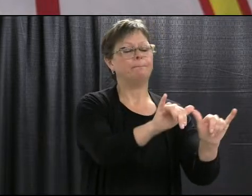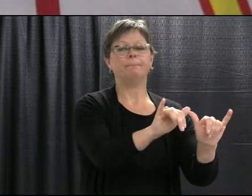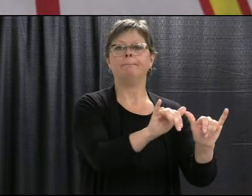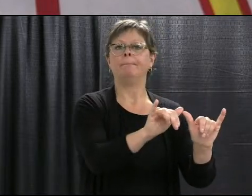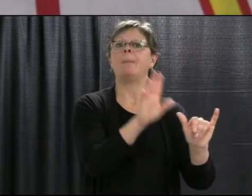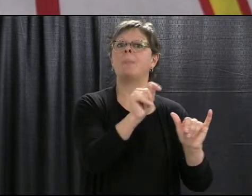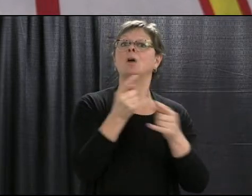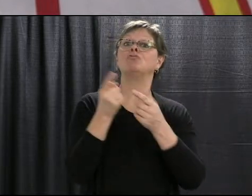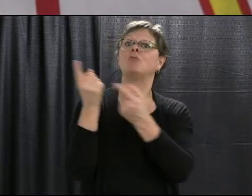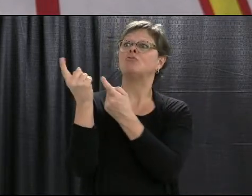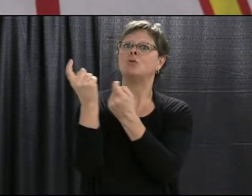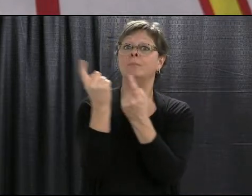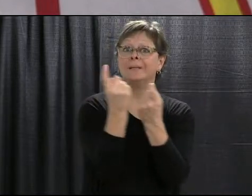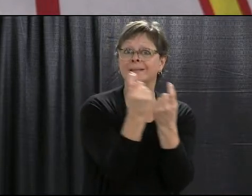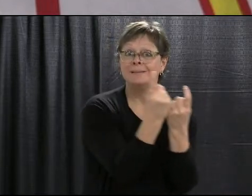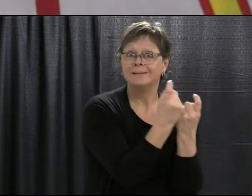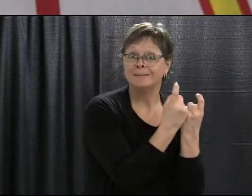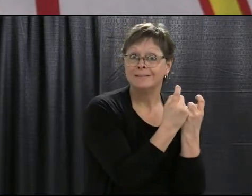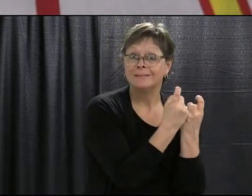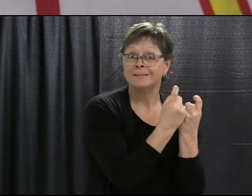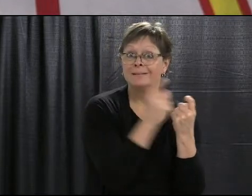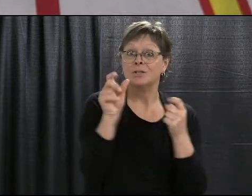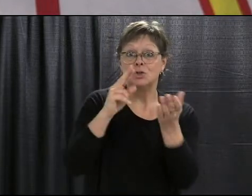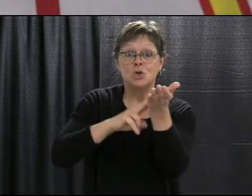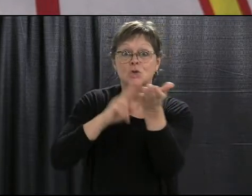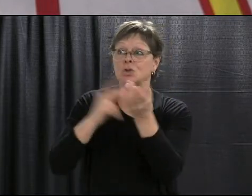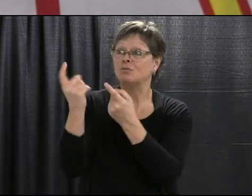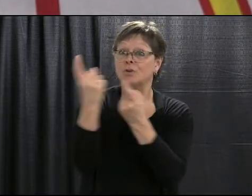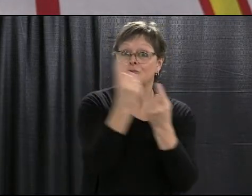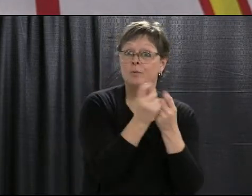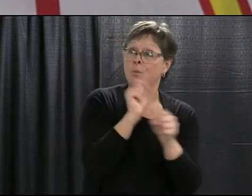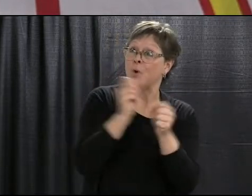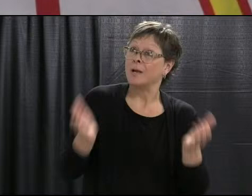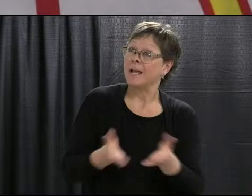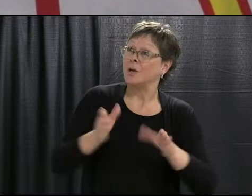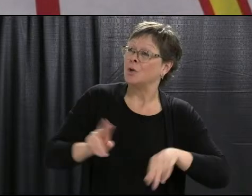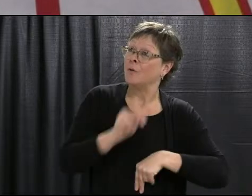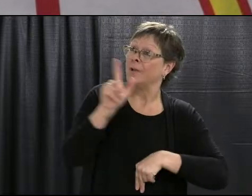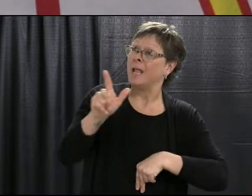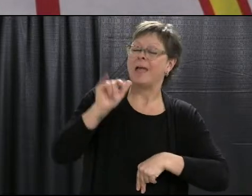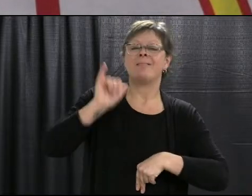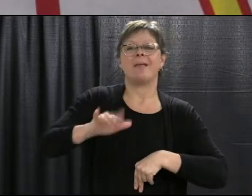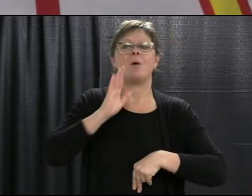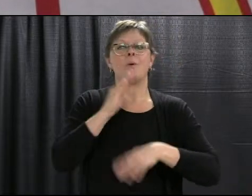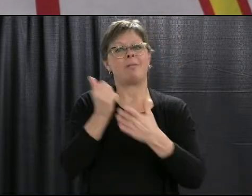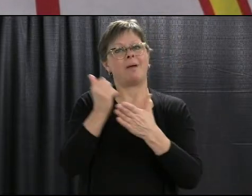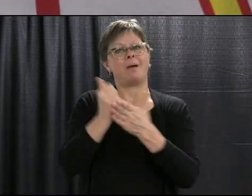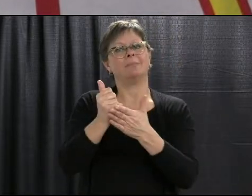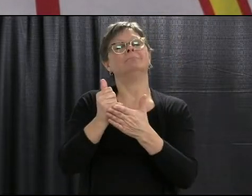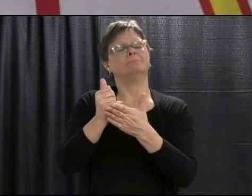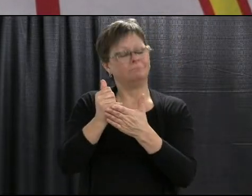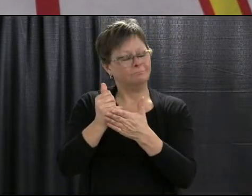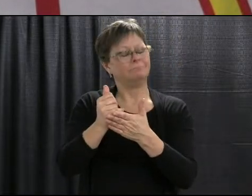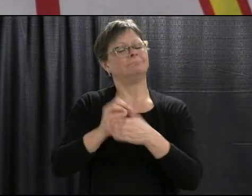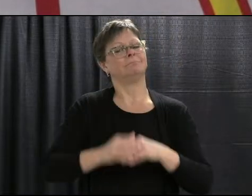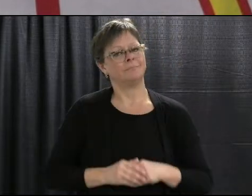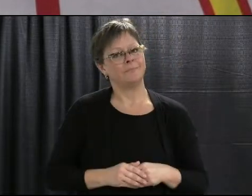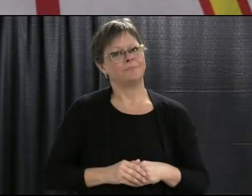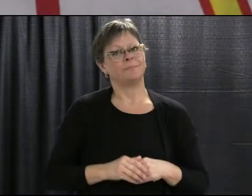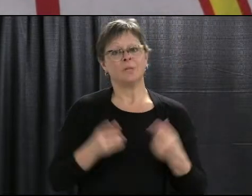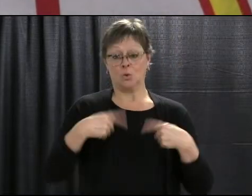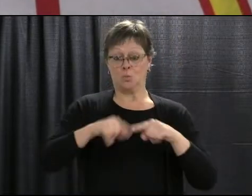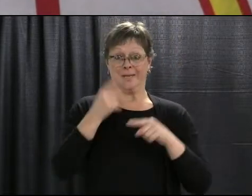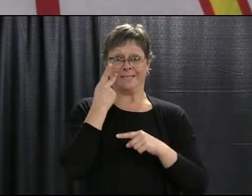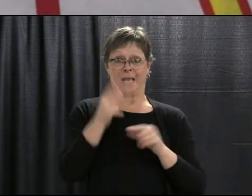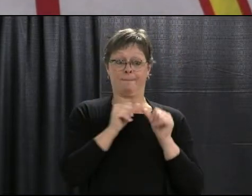will resolve that. And I outlined earlier today, we're seeing the number of vacancies in permanent